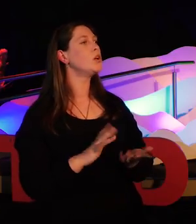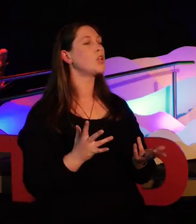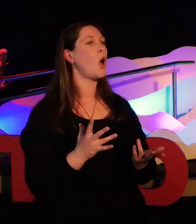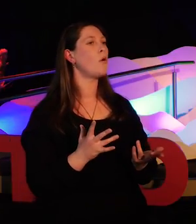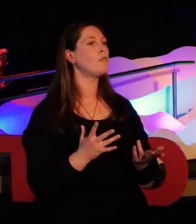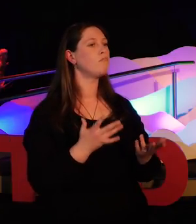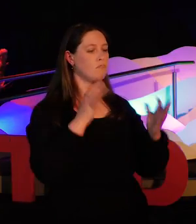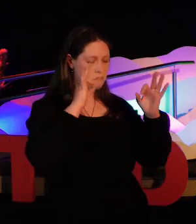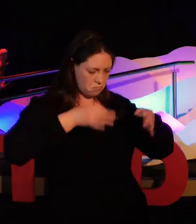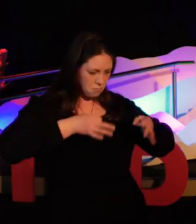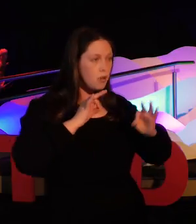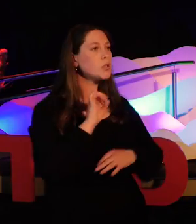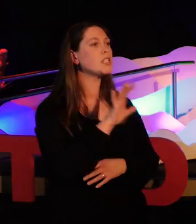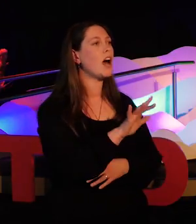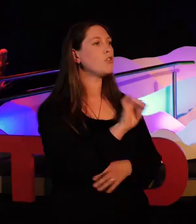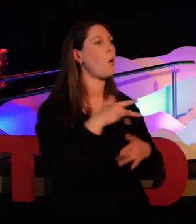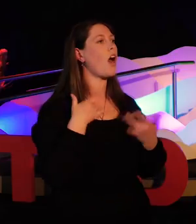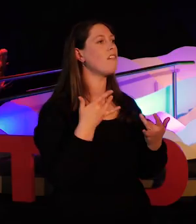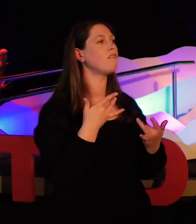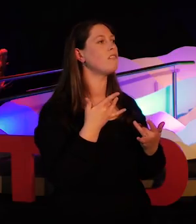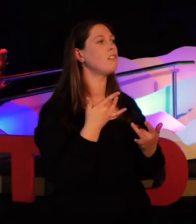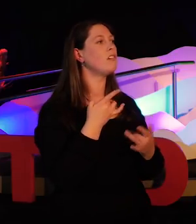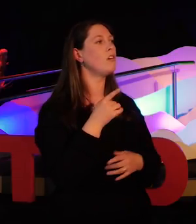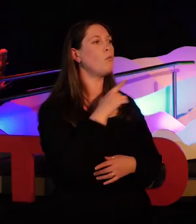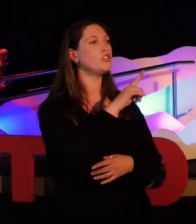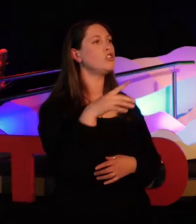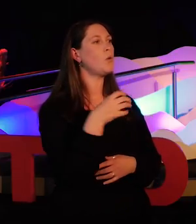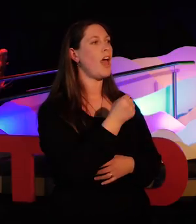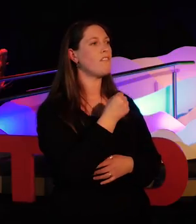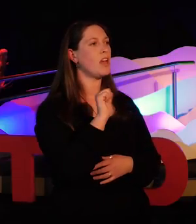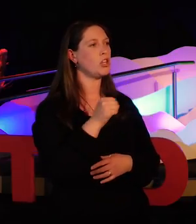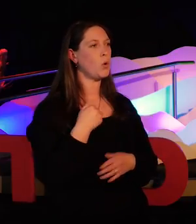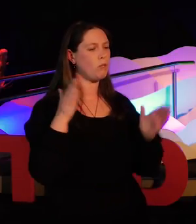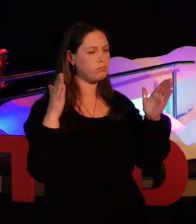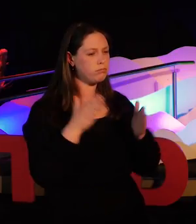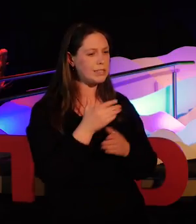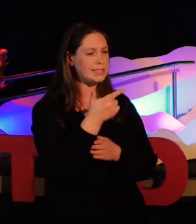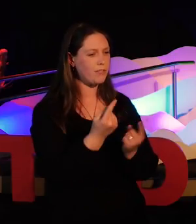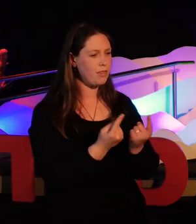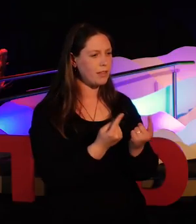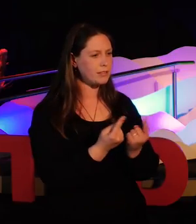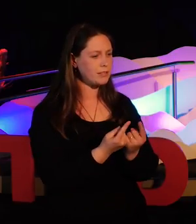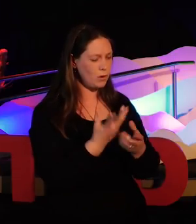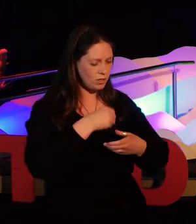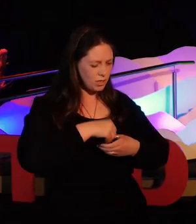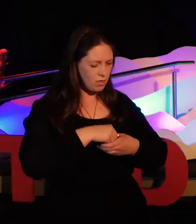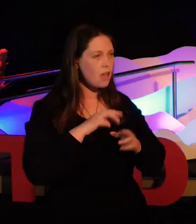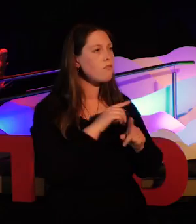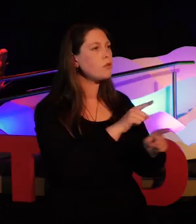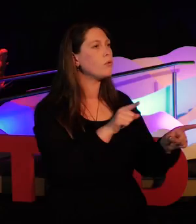So looking at what you do, and how you're living, what's inside the really narrow ring? What's in there for